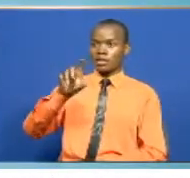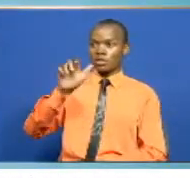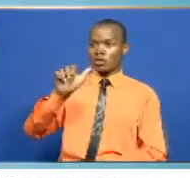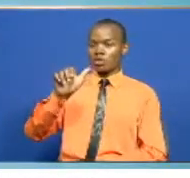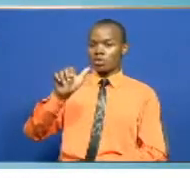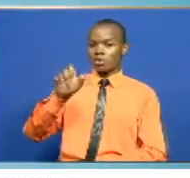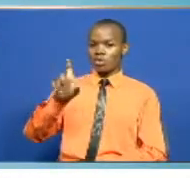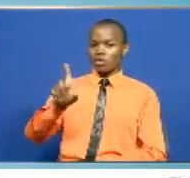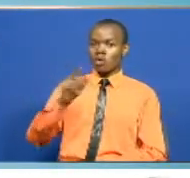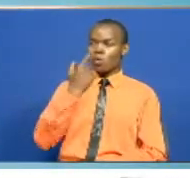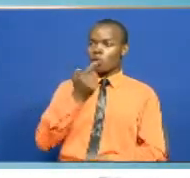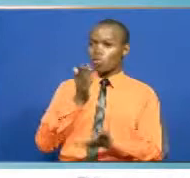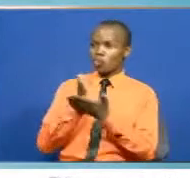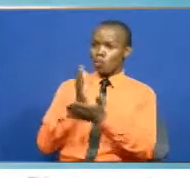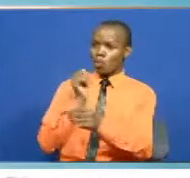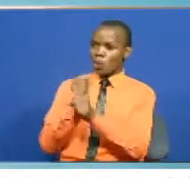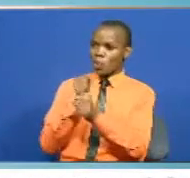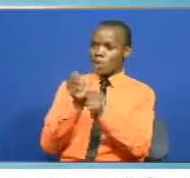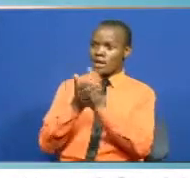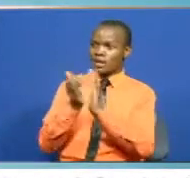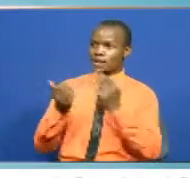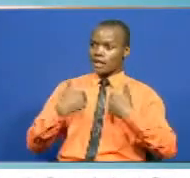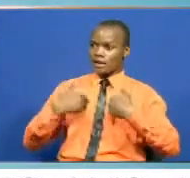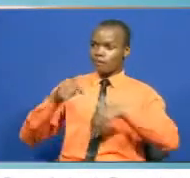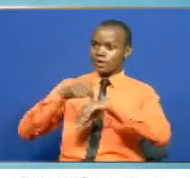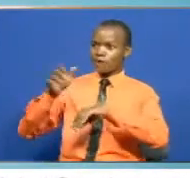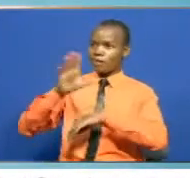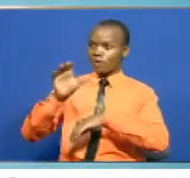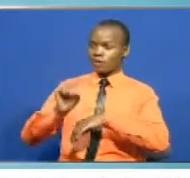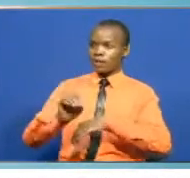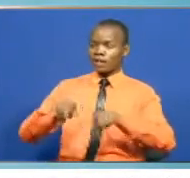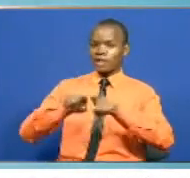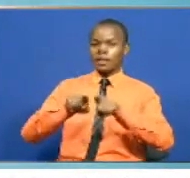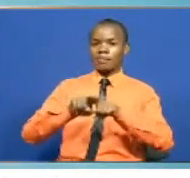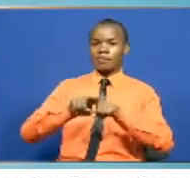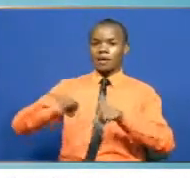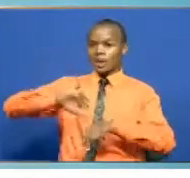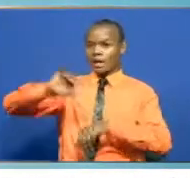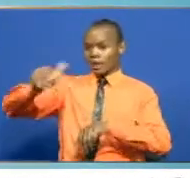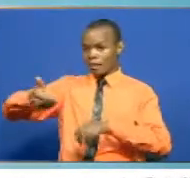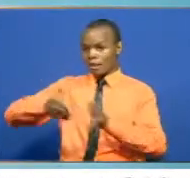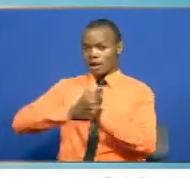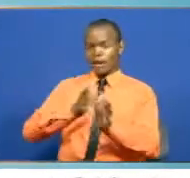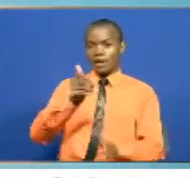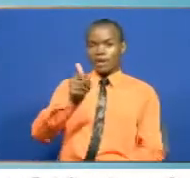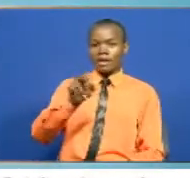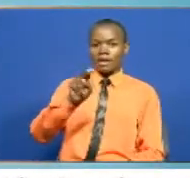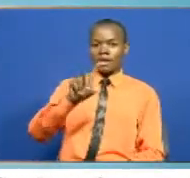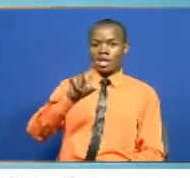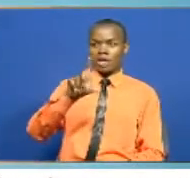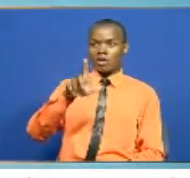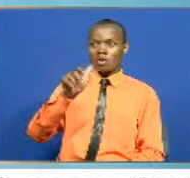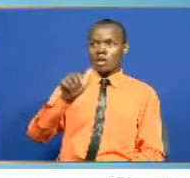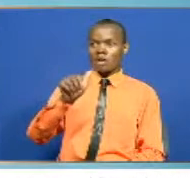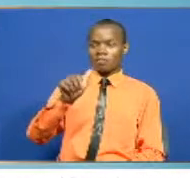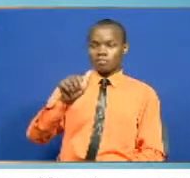dominant in the continent, and teams like Cameroon, Angola, you know, everybody already knows about